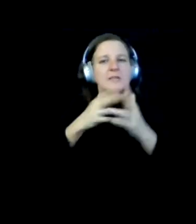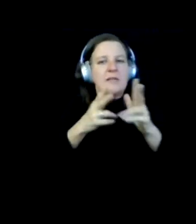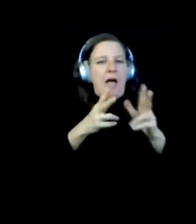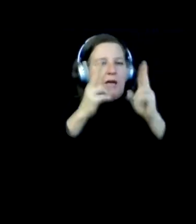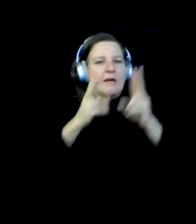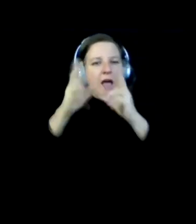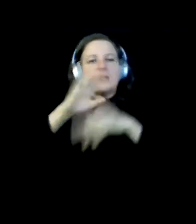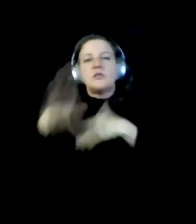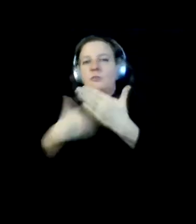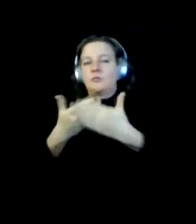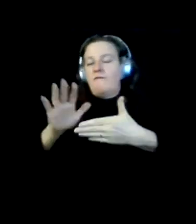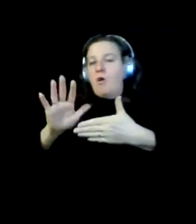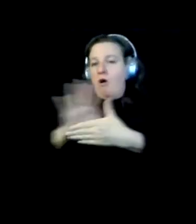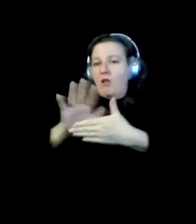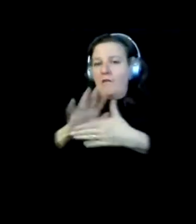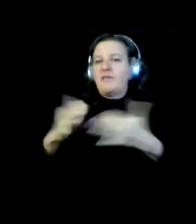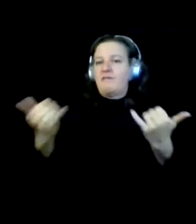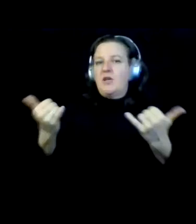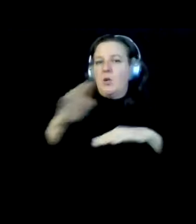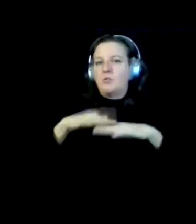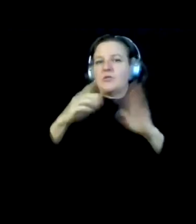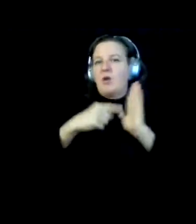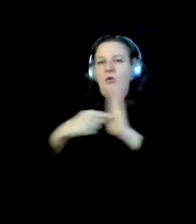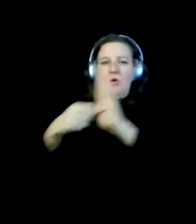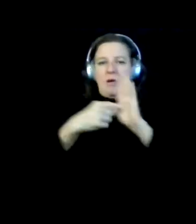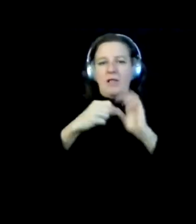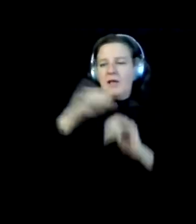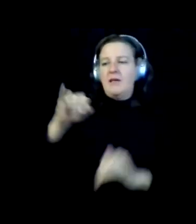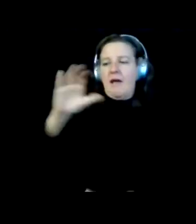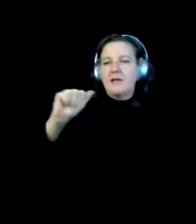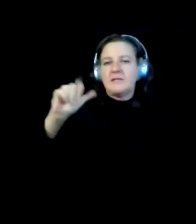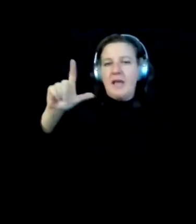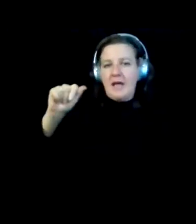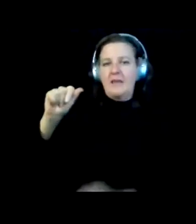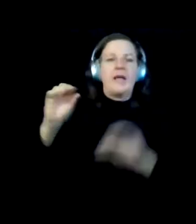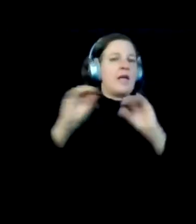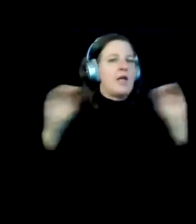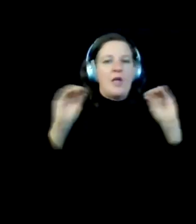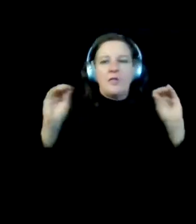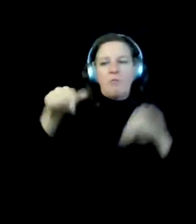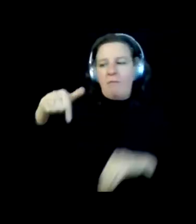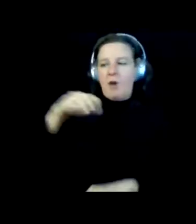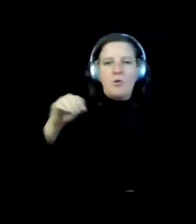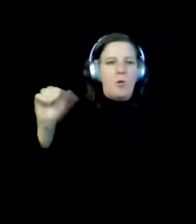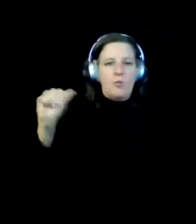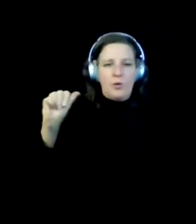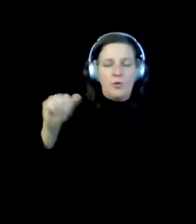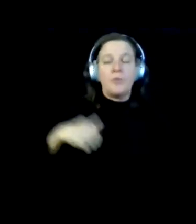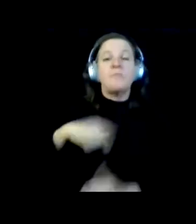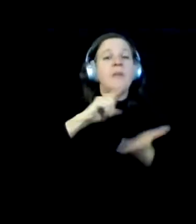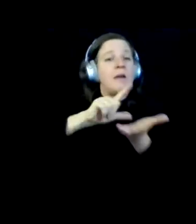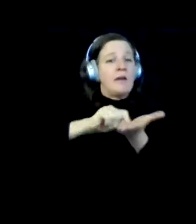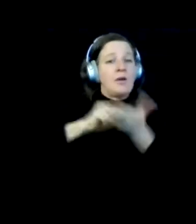view currently at ICALA. There will be no Q&A. There is a publication titled Glass